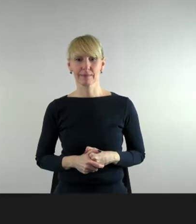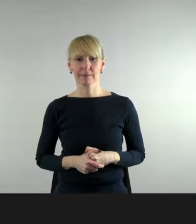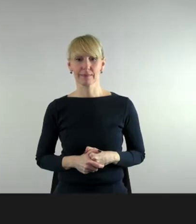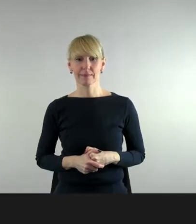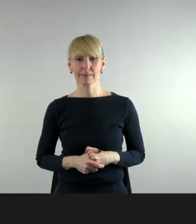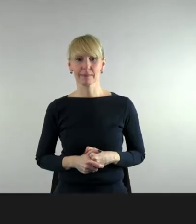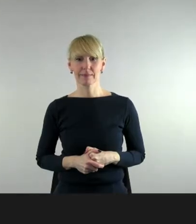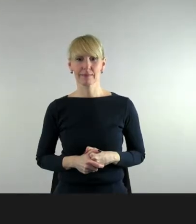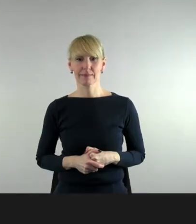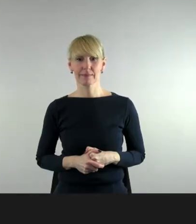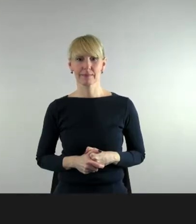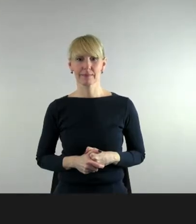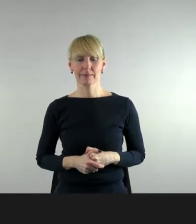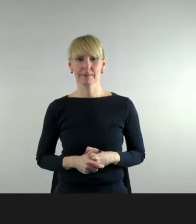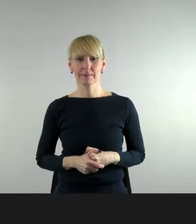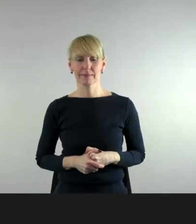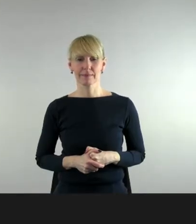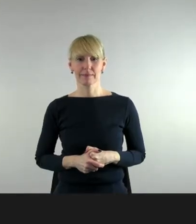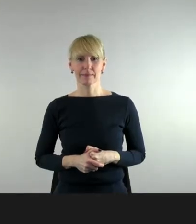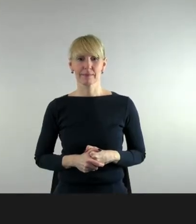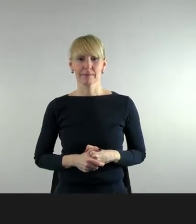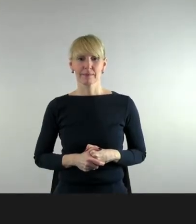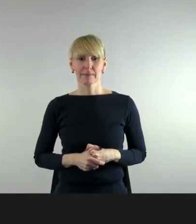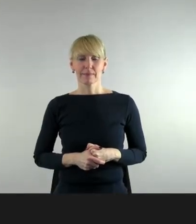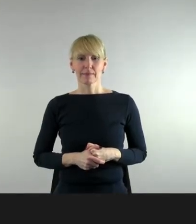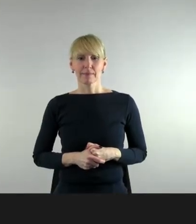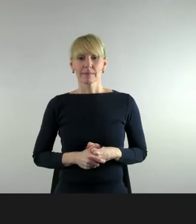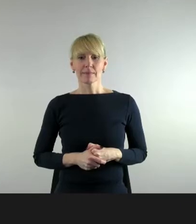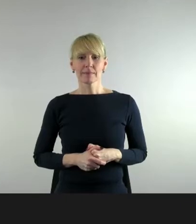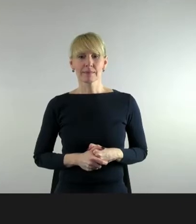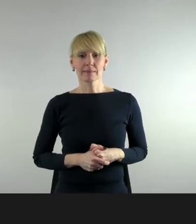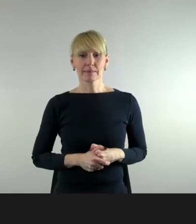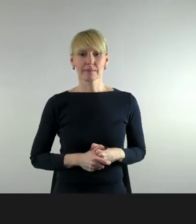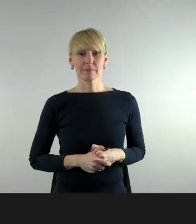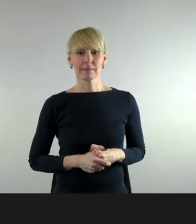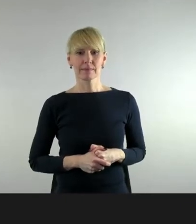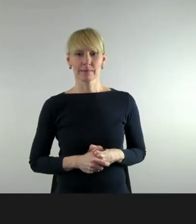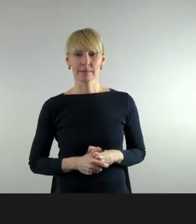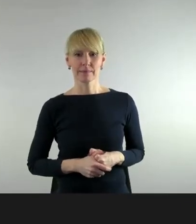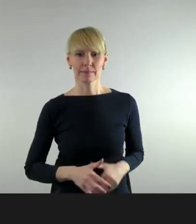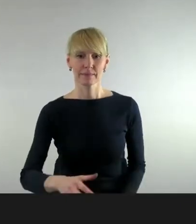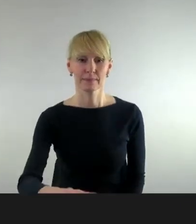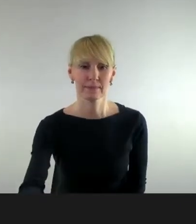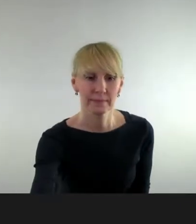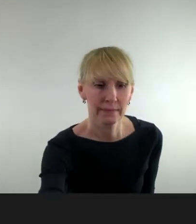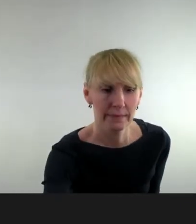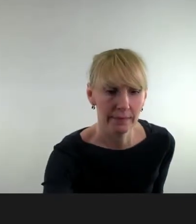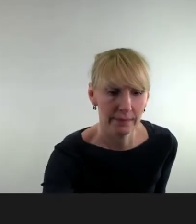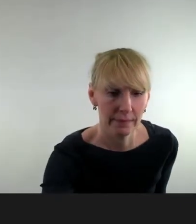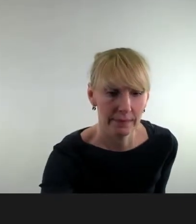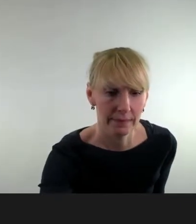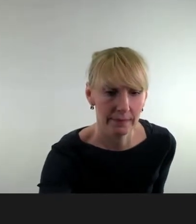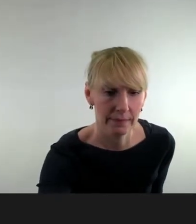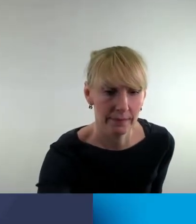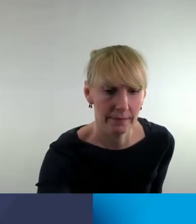my dear colleagues. And to all of you, good morning. On behalf of the Norwegian Association of Local and